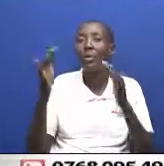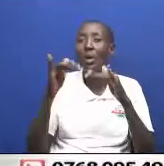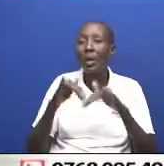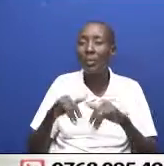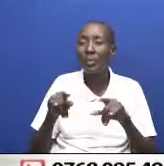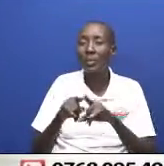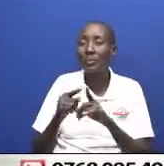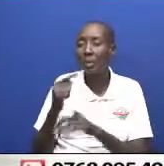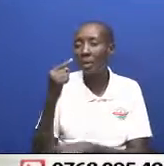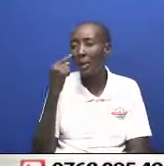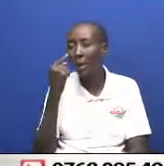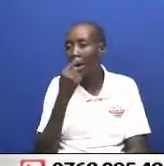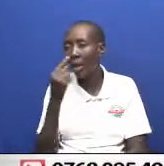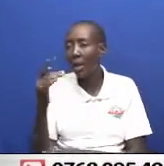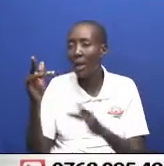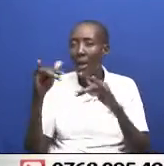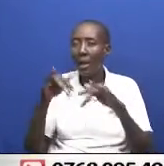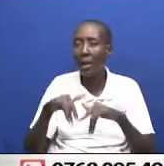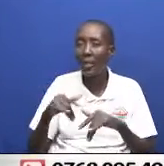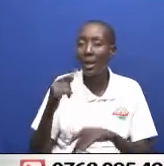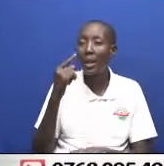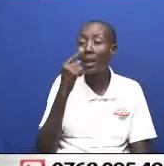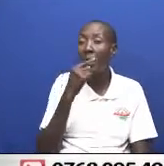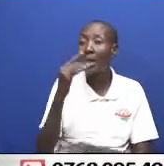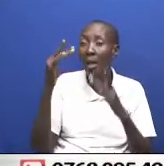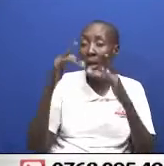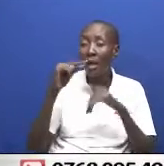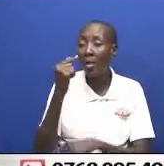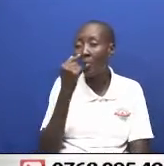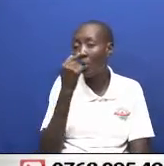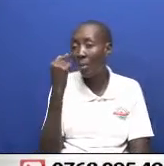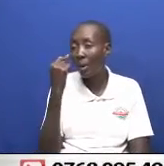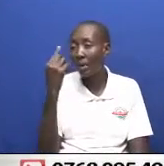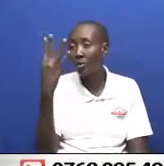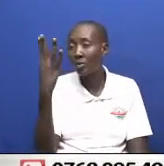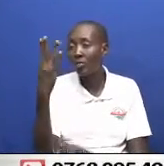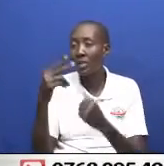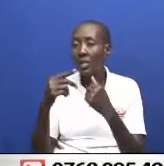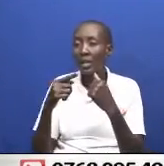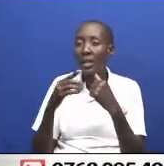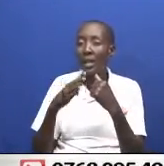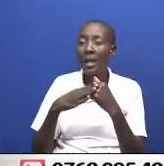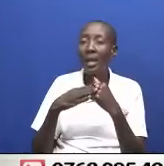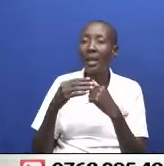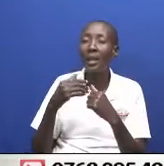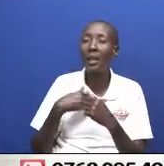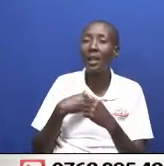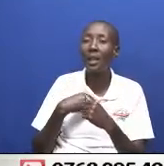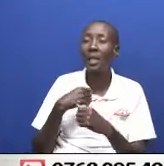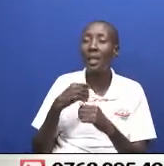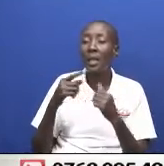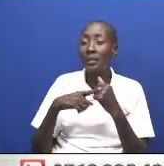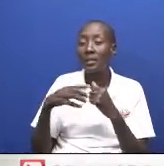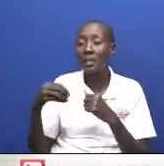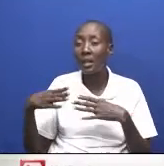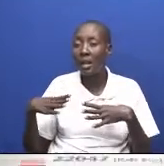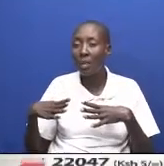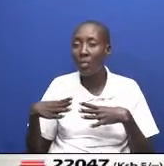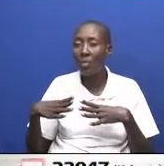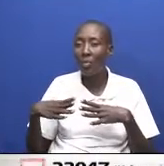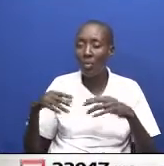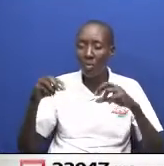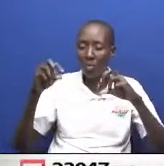camp. In the eye camp, 49 cataract operations were done and almost 600 people were screened for different